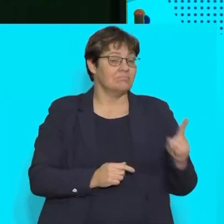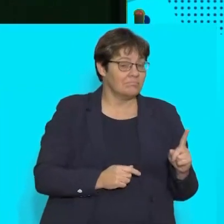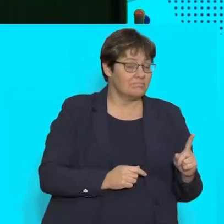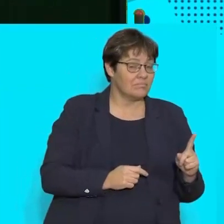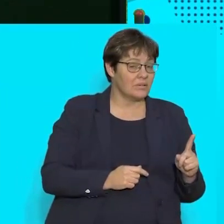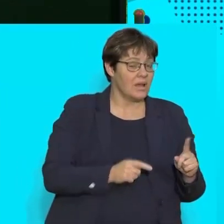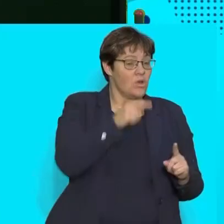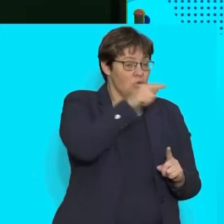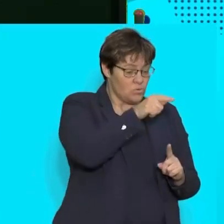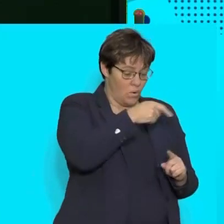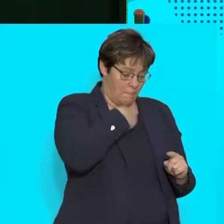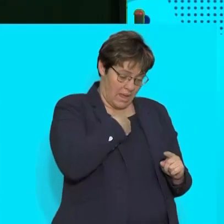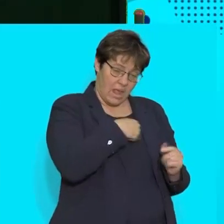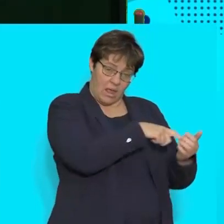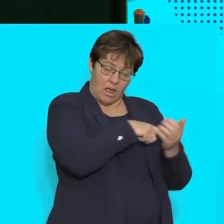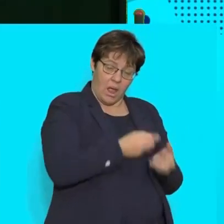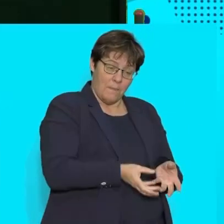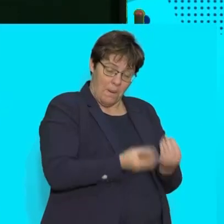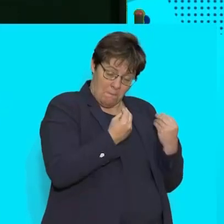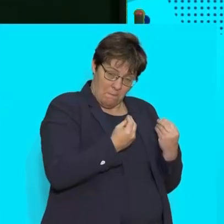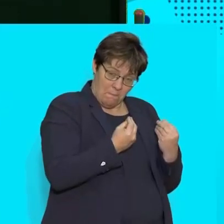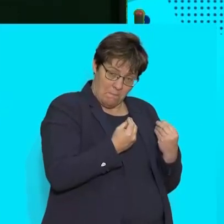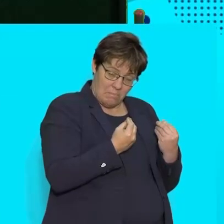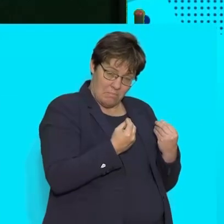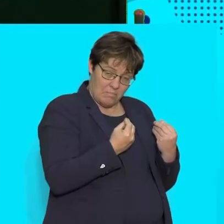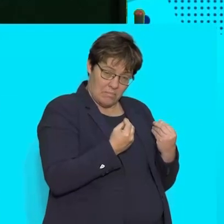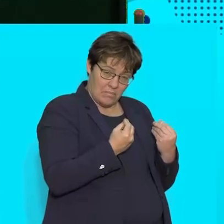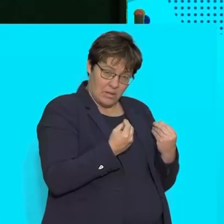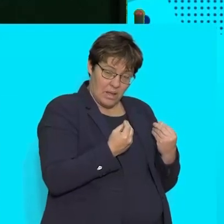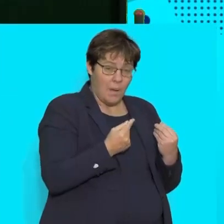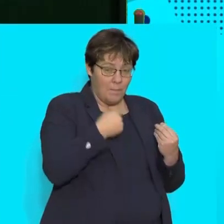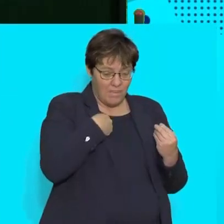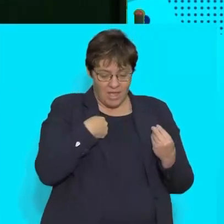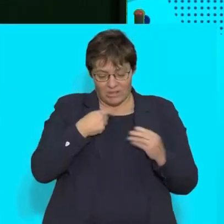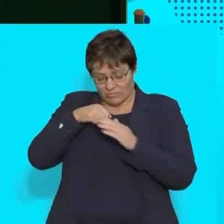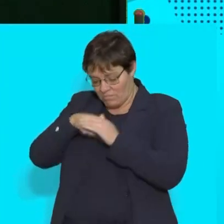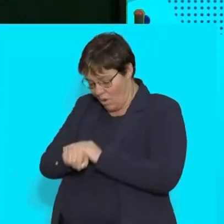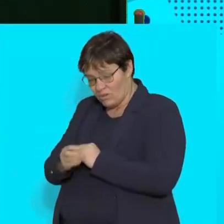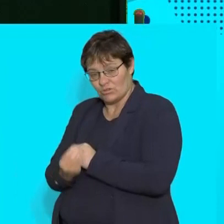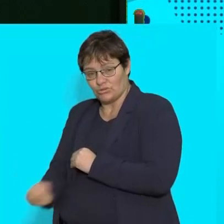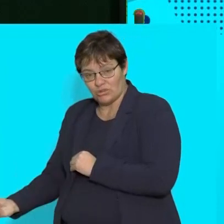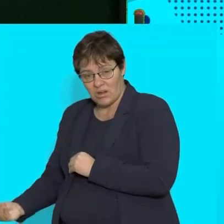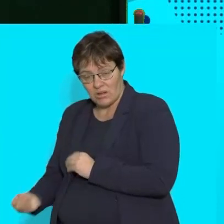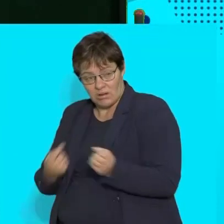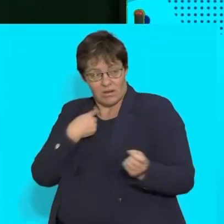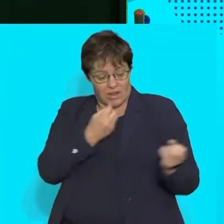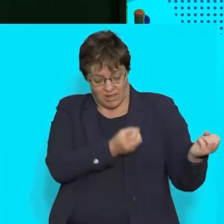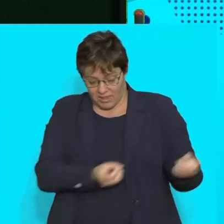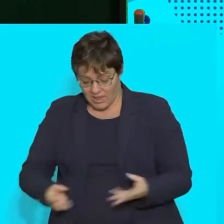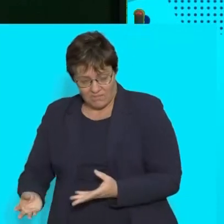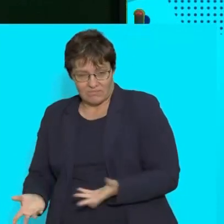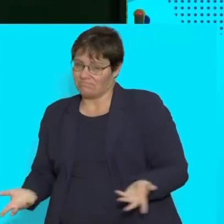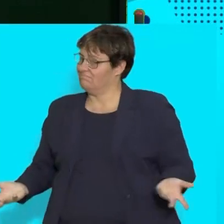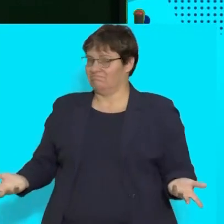that characteristic that you acquire, that you get, be passed on to the next generation? Very